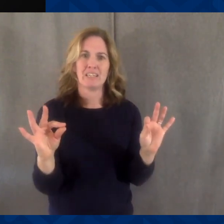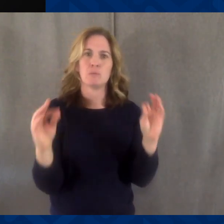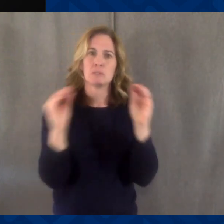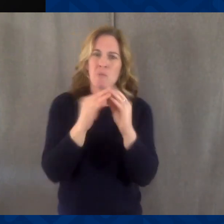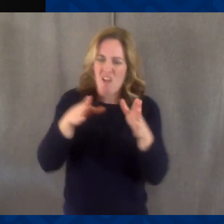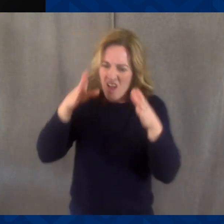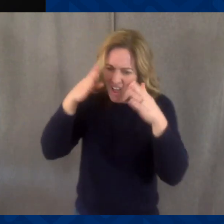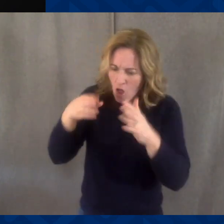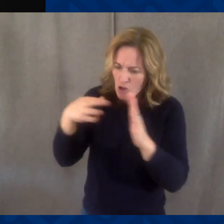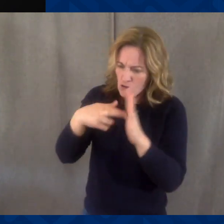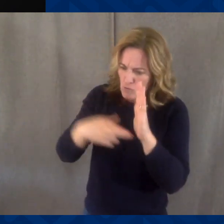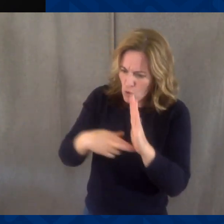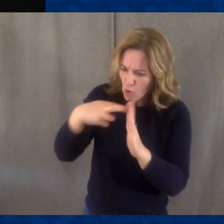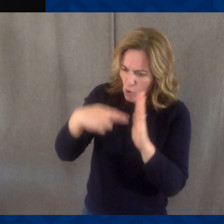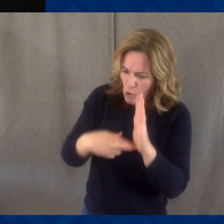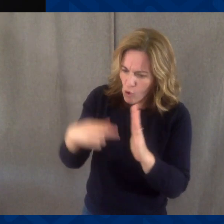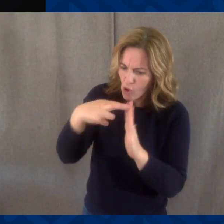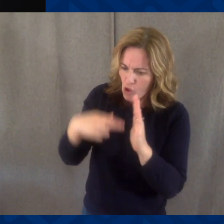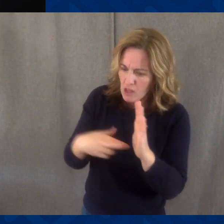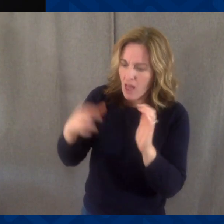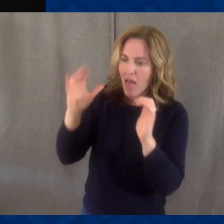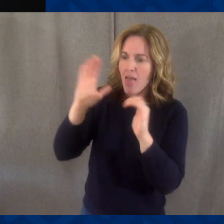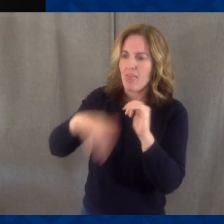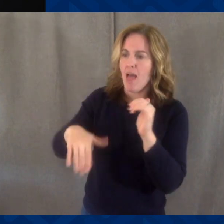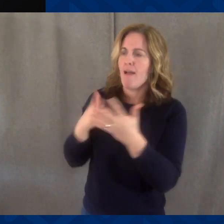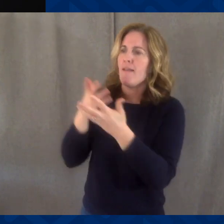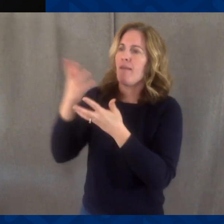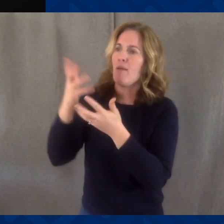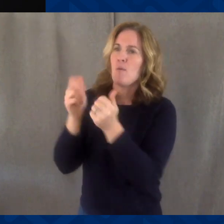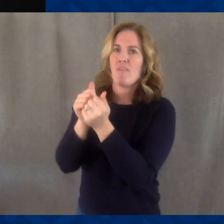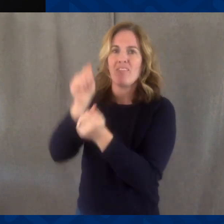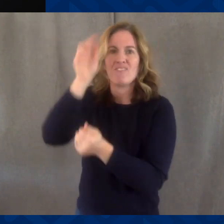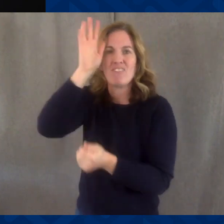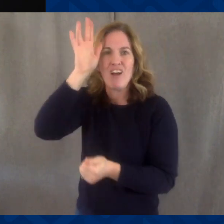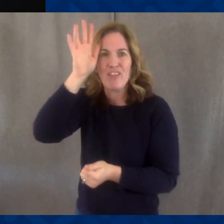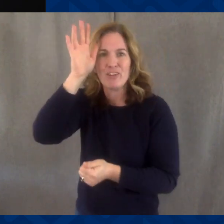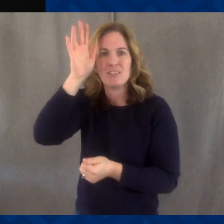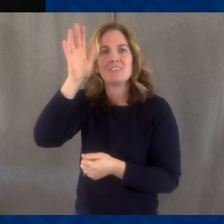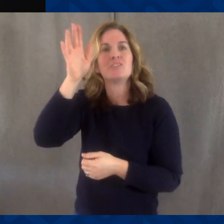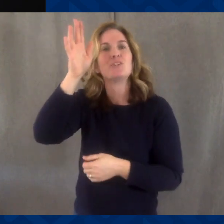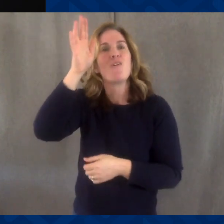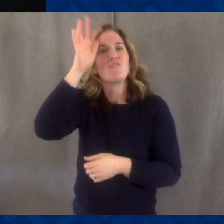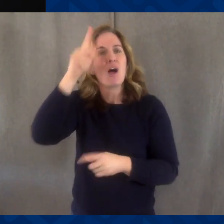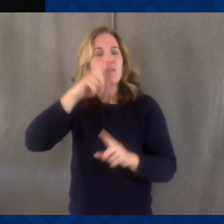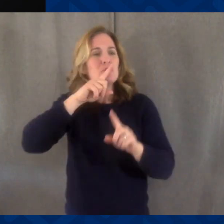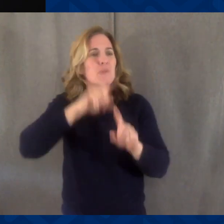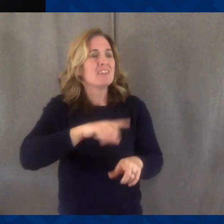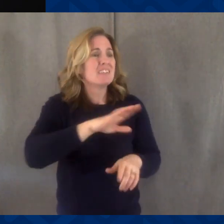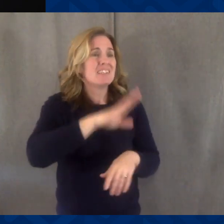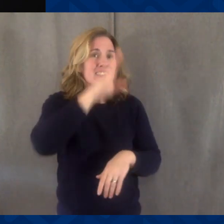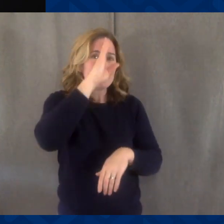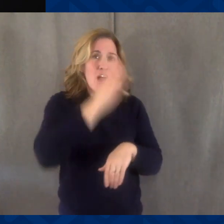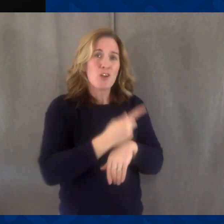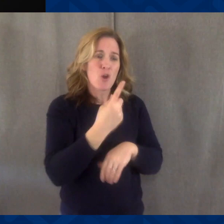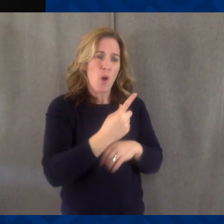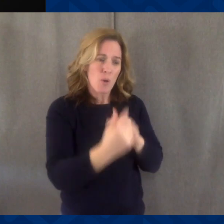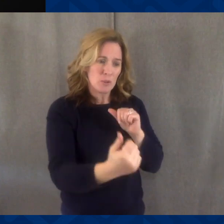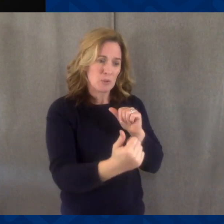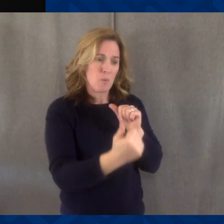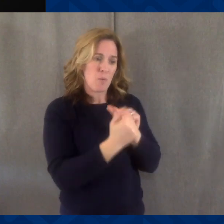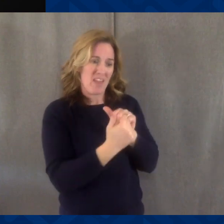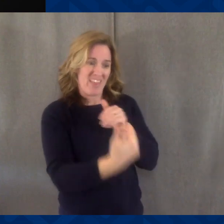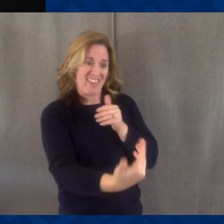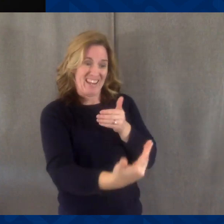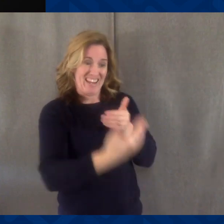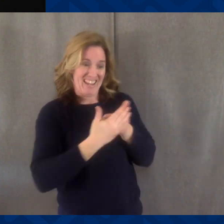need you to hear the tenderness in the Father's response. He says, "Son, you were always with me, and all that